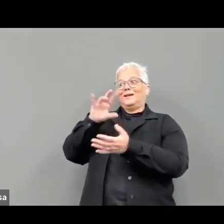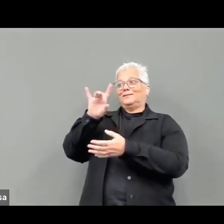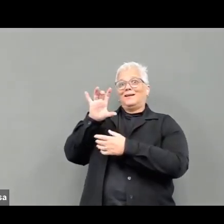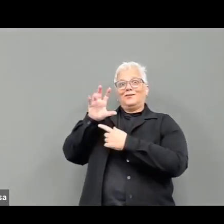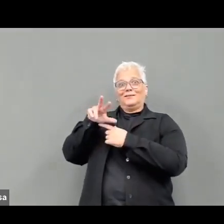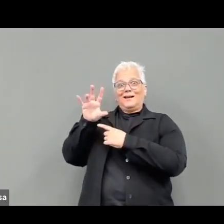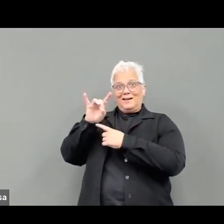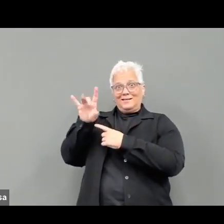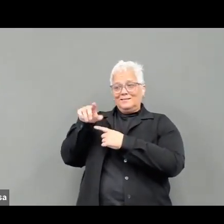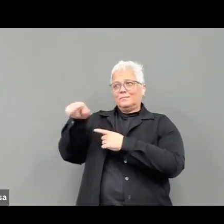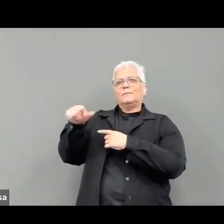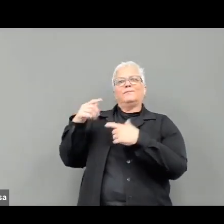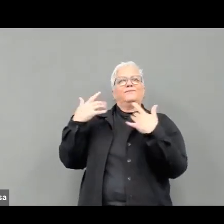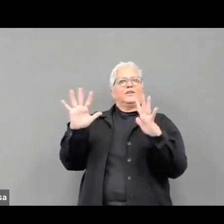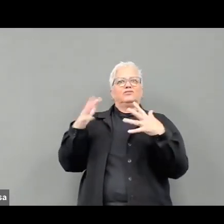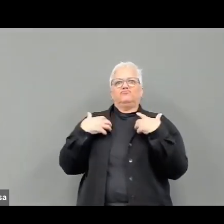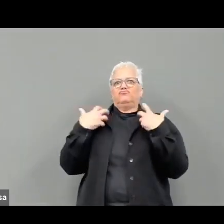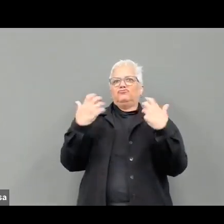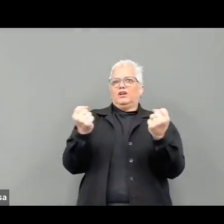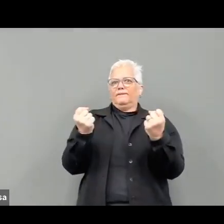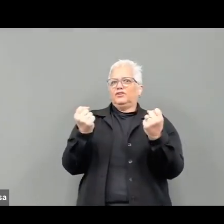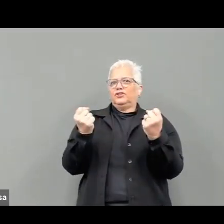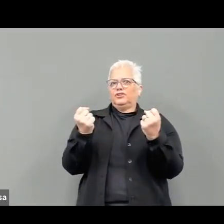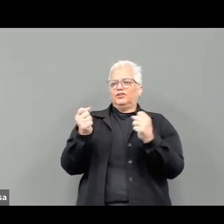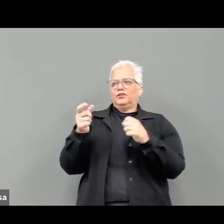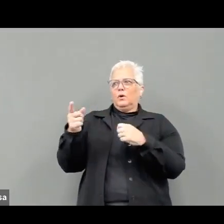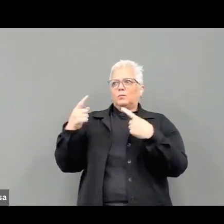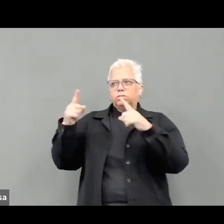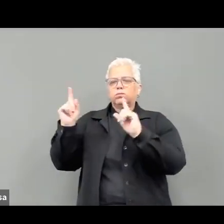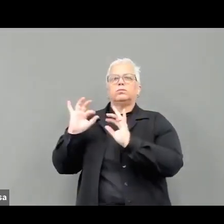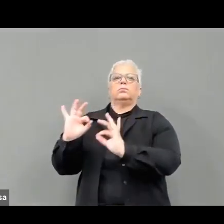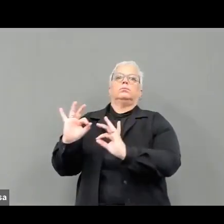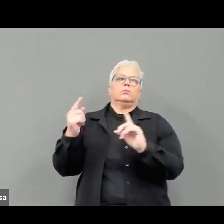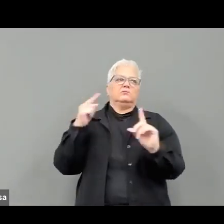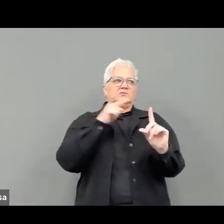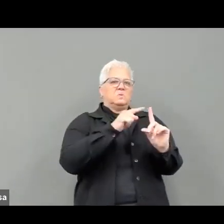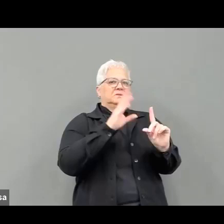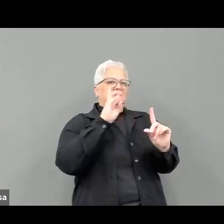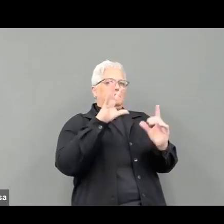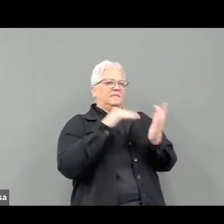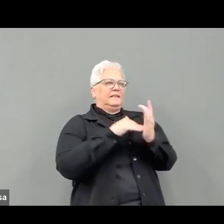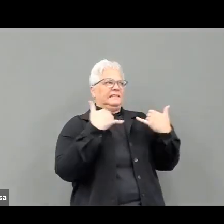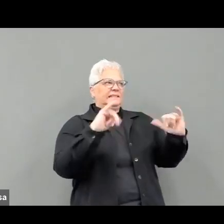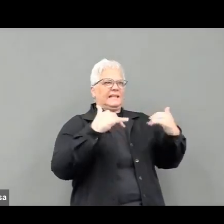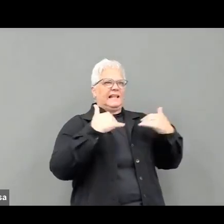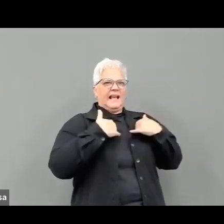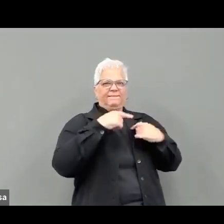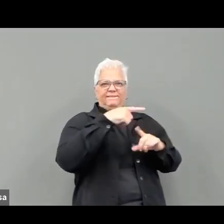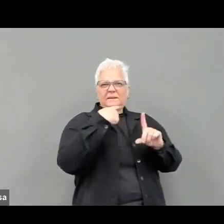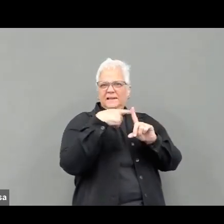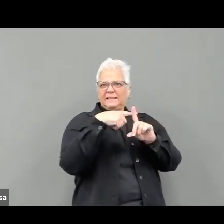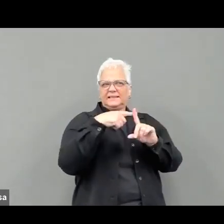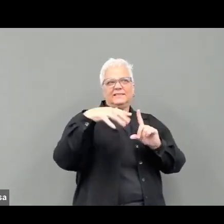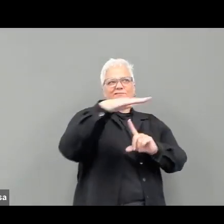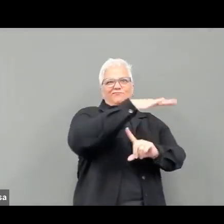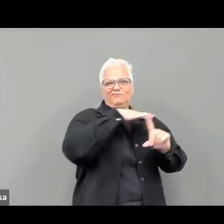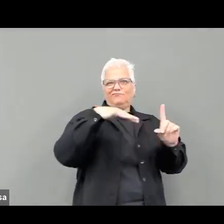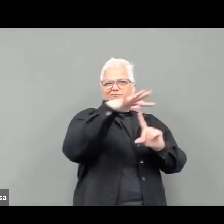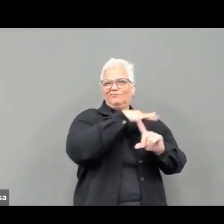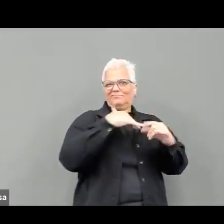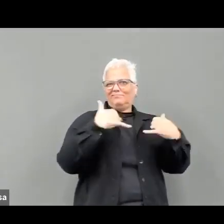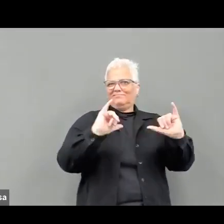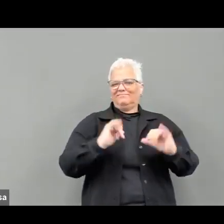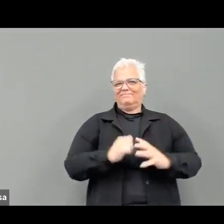4,261 confirmed active cases of COVID-19. Since our last press conference on January 21st, 88 more Tulsa